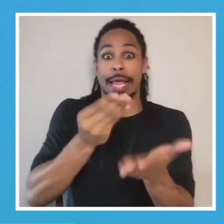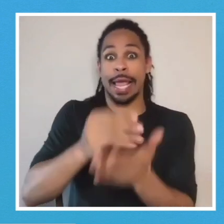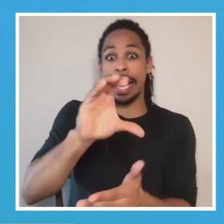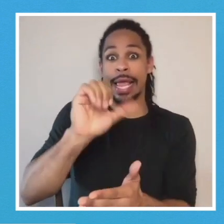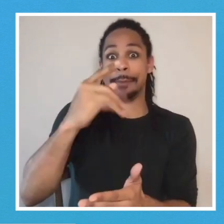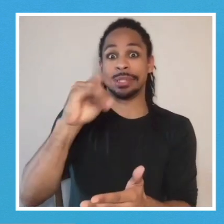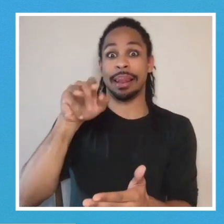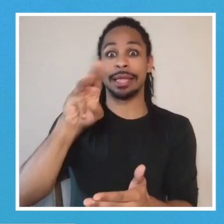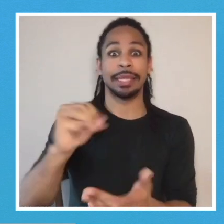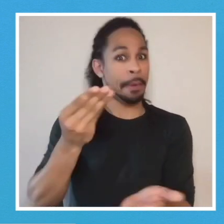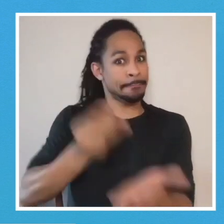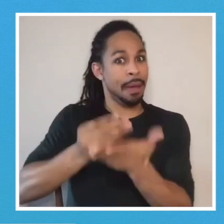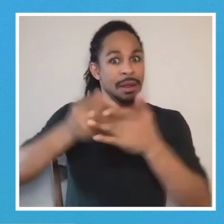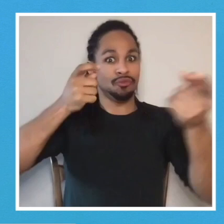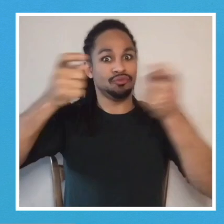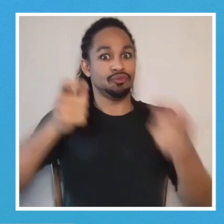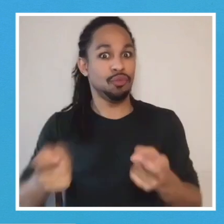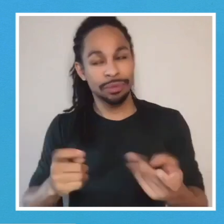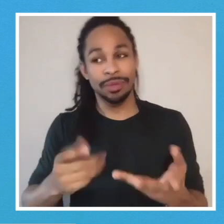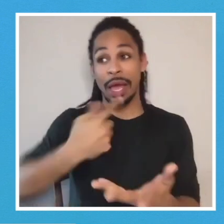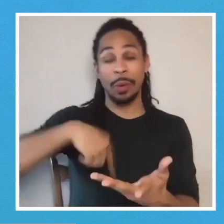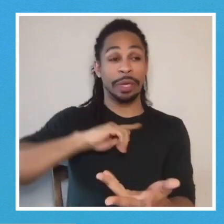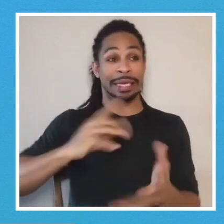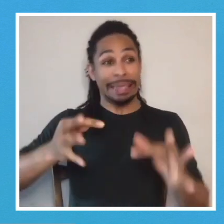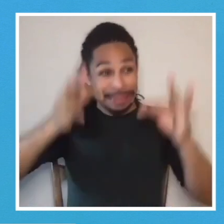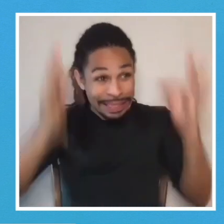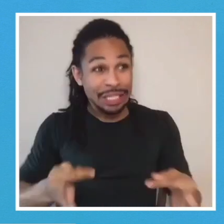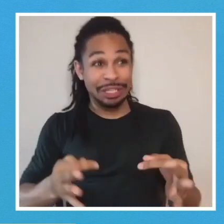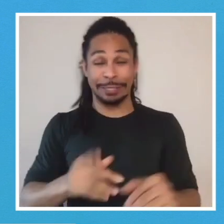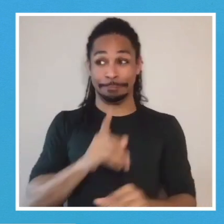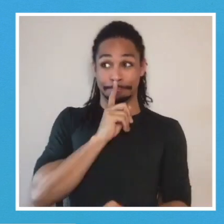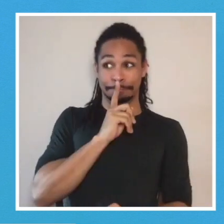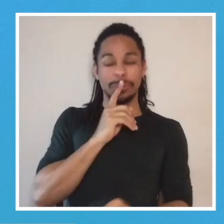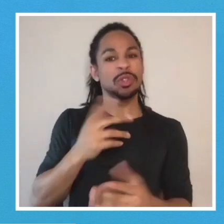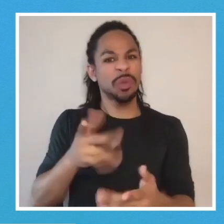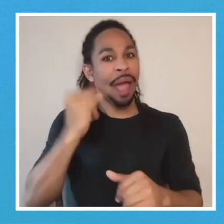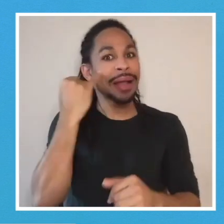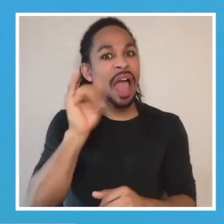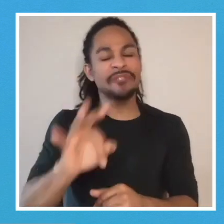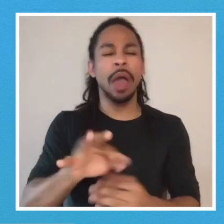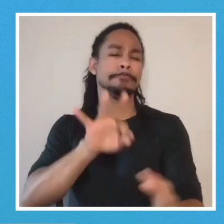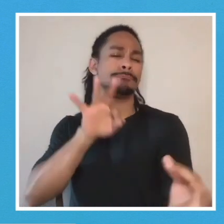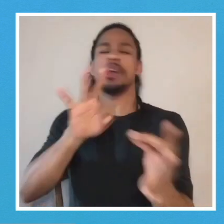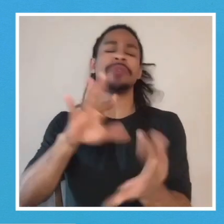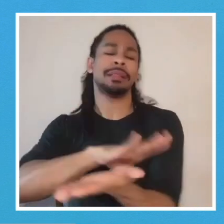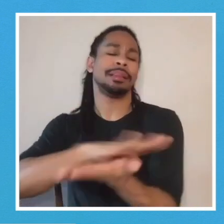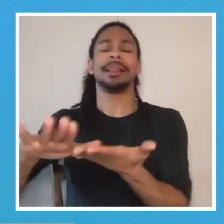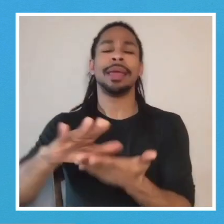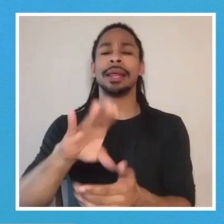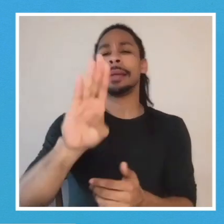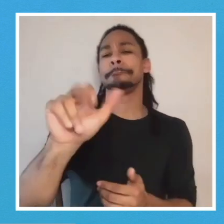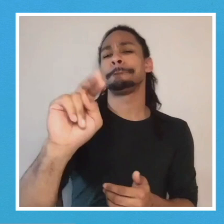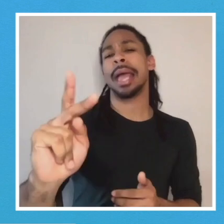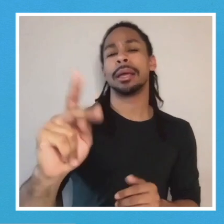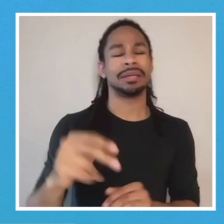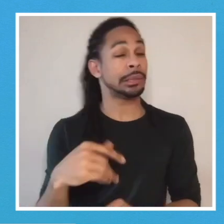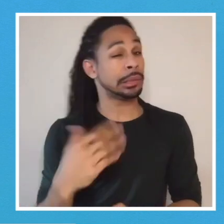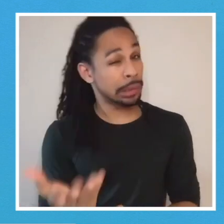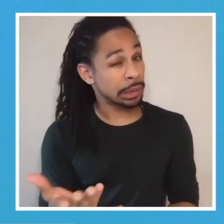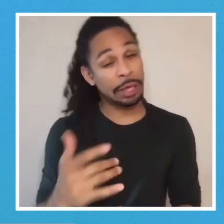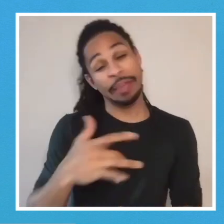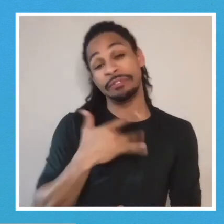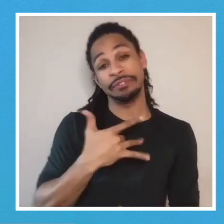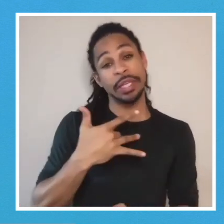involves being aligned with decisions we wouldn't make. So even the idea of a perfectly clean bank, for me, that feels like